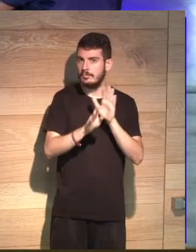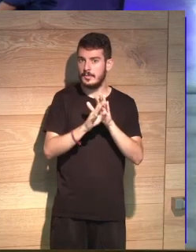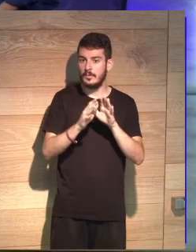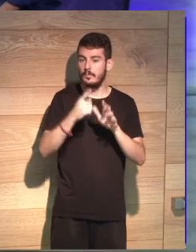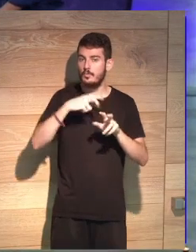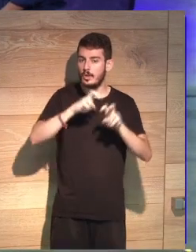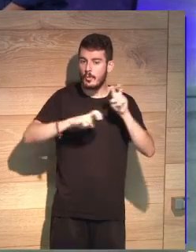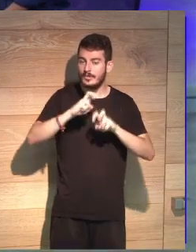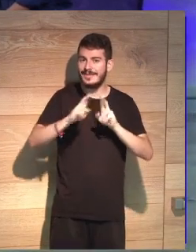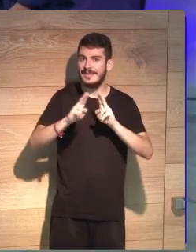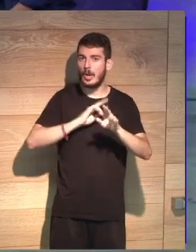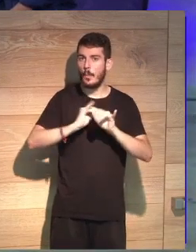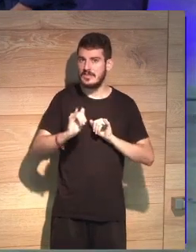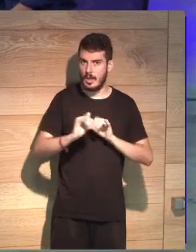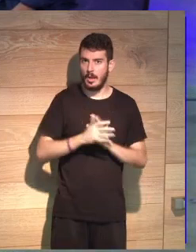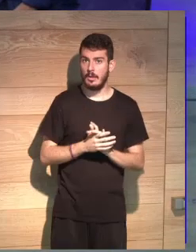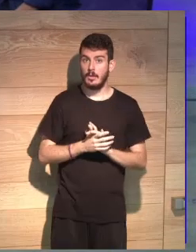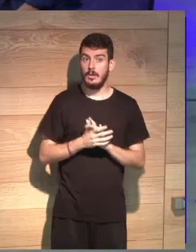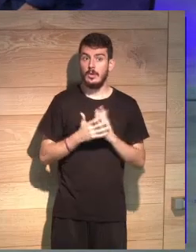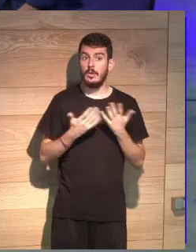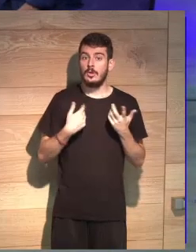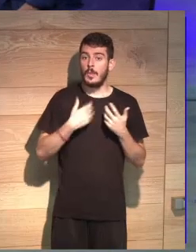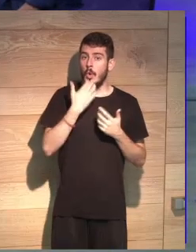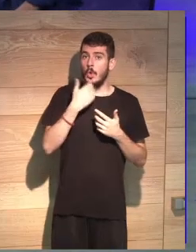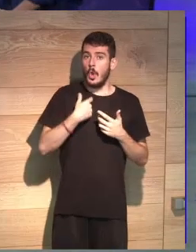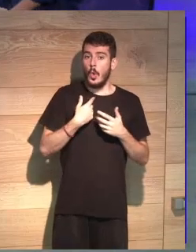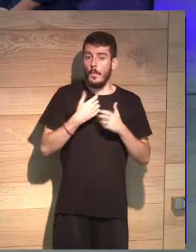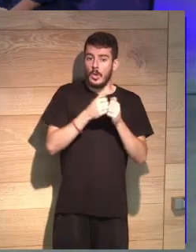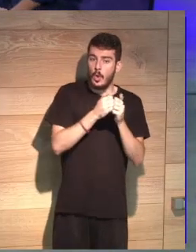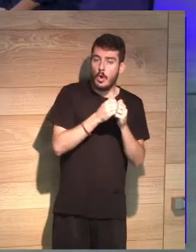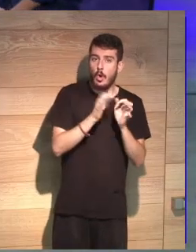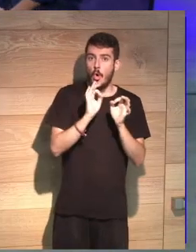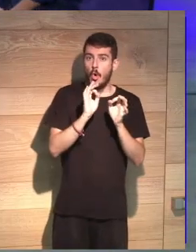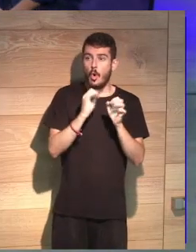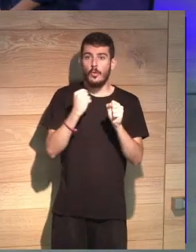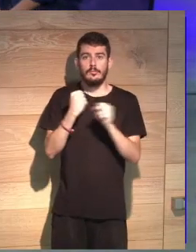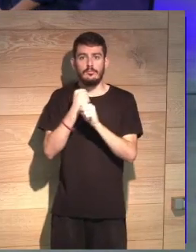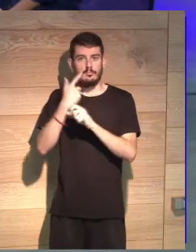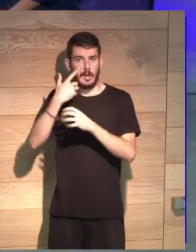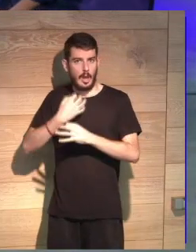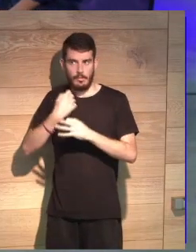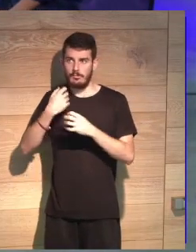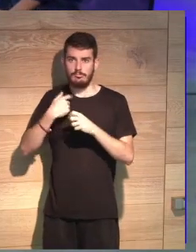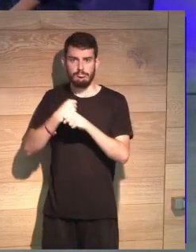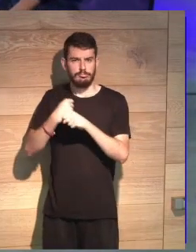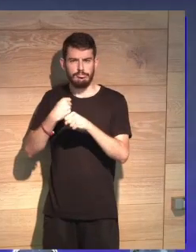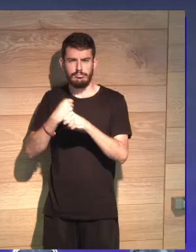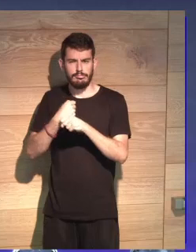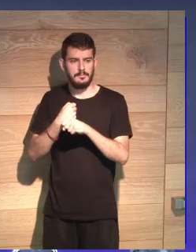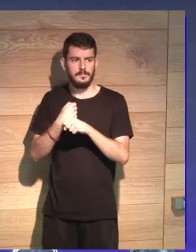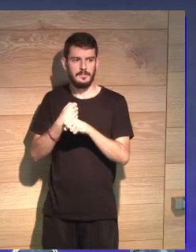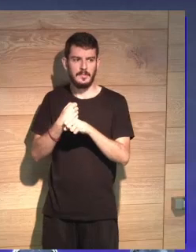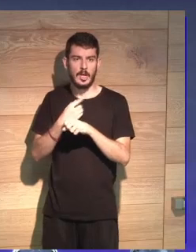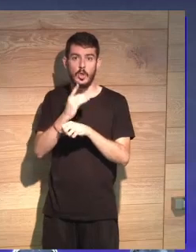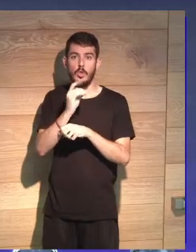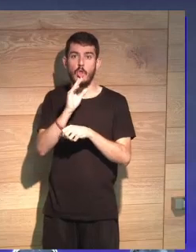dopamine rises when we look for a reward. For instance, if I'm playing a video game or I'm carrying out any task in the